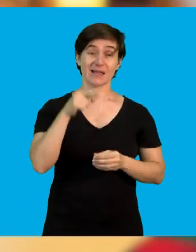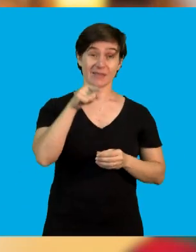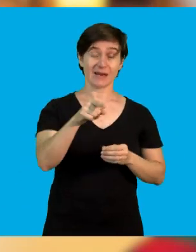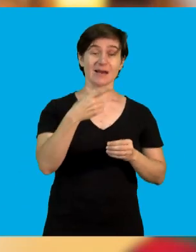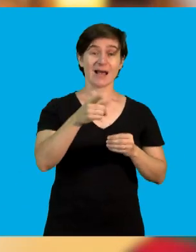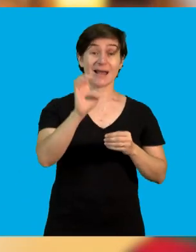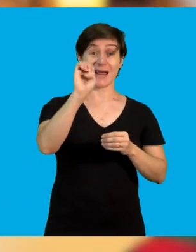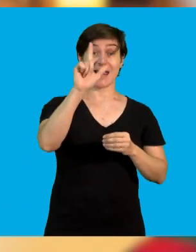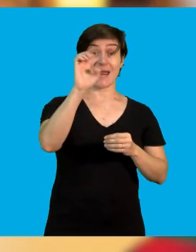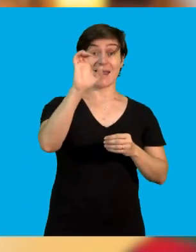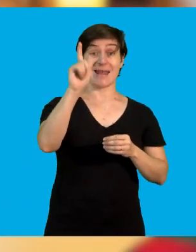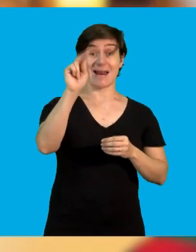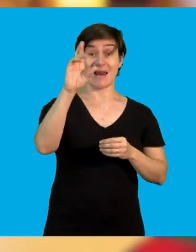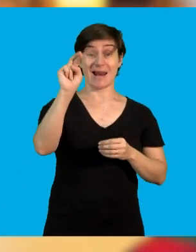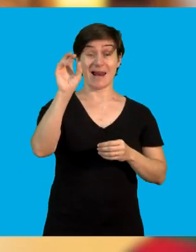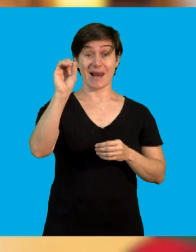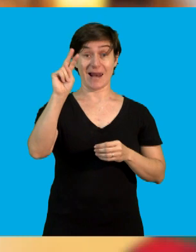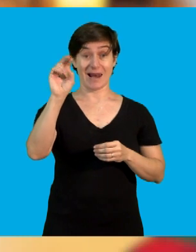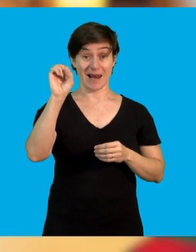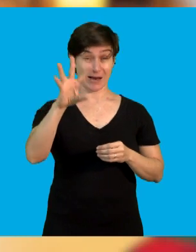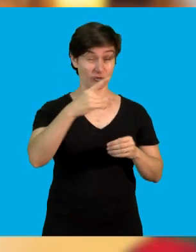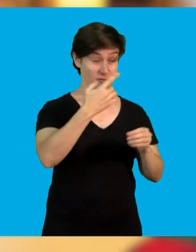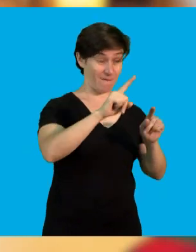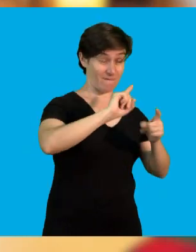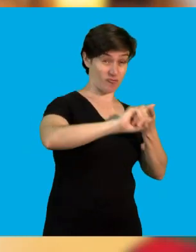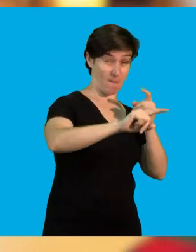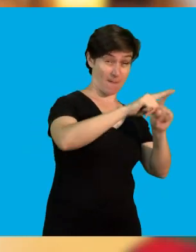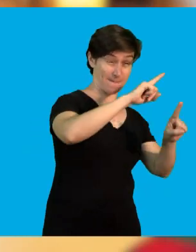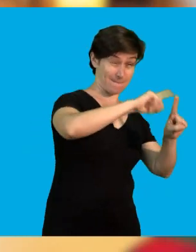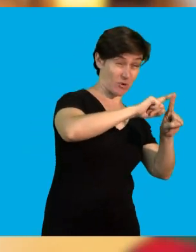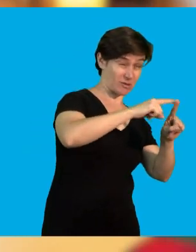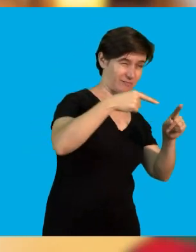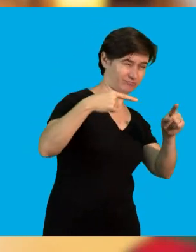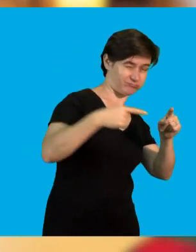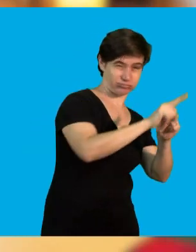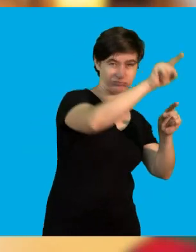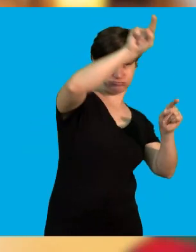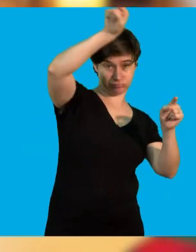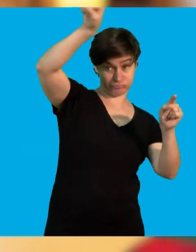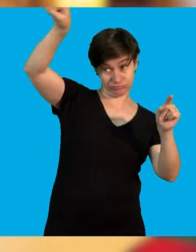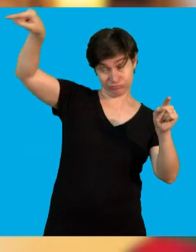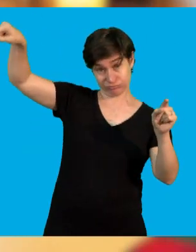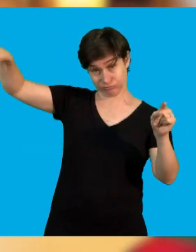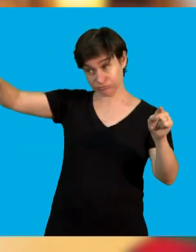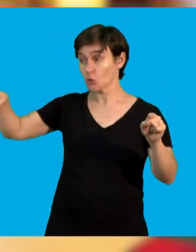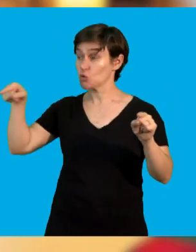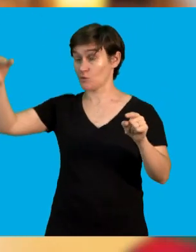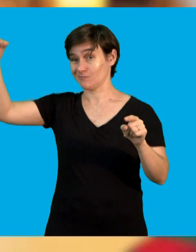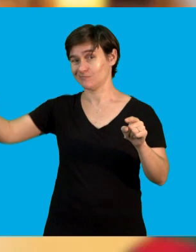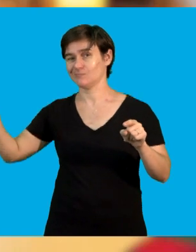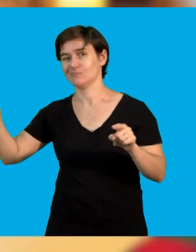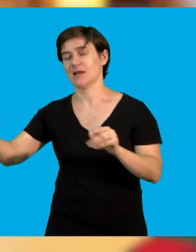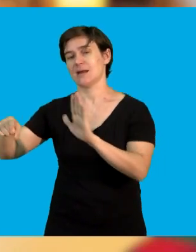that, the charges, or rather the electrons, are going to be deposited to the negative electrode, and through there, they are going to be transferred from